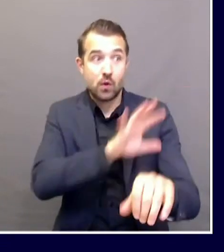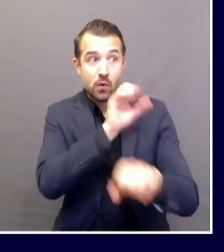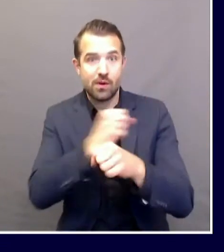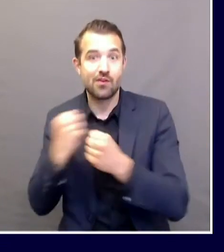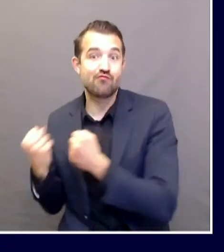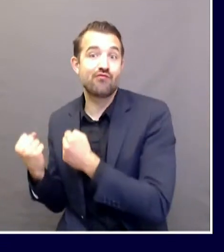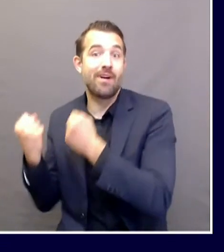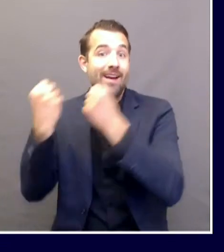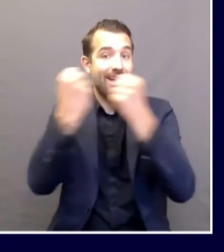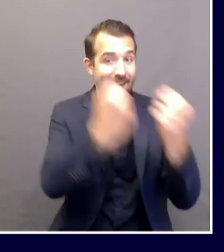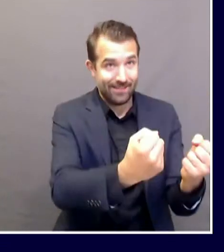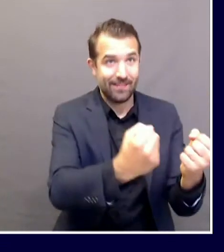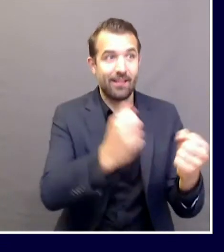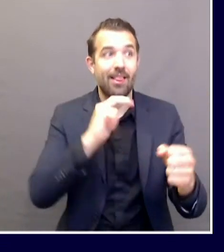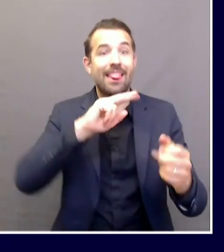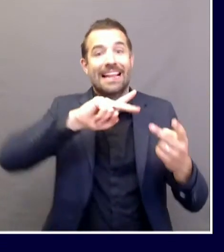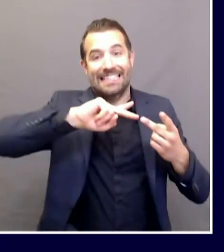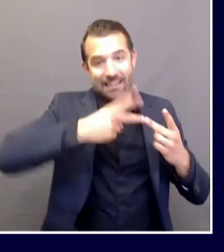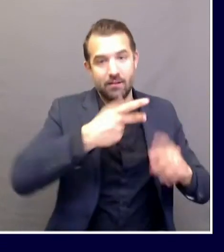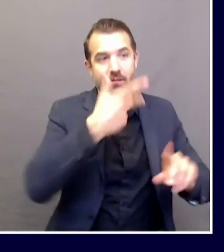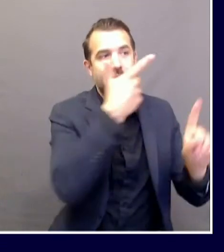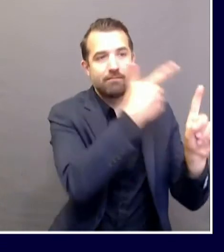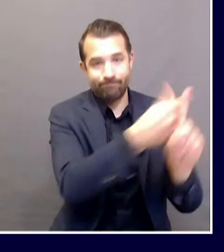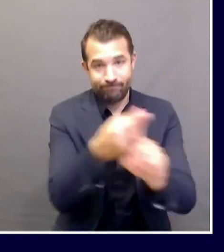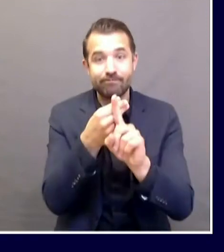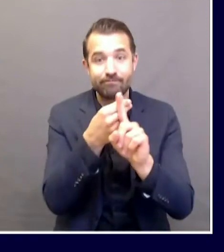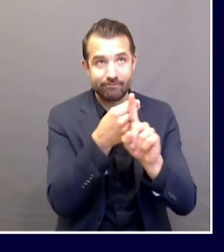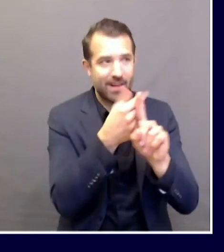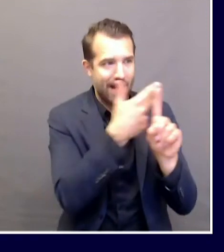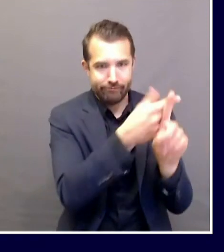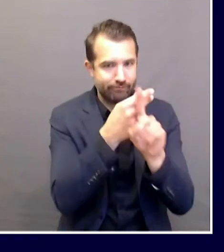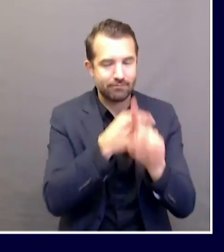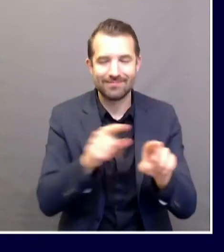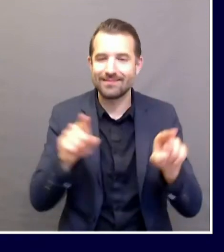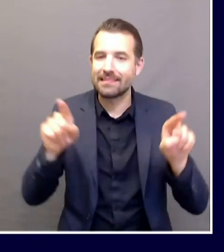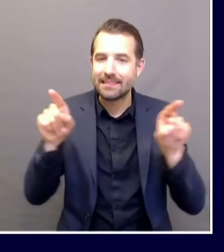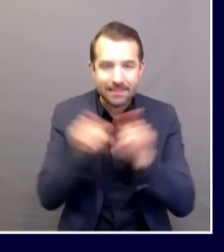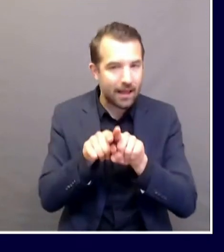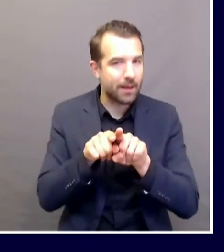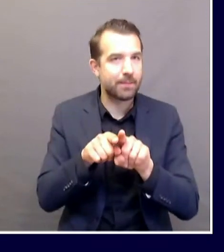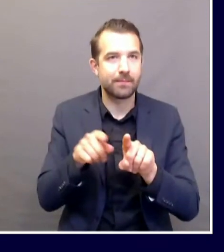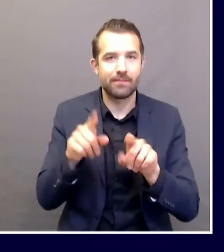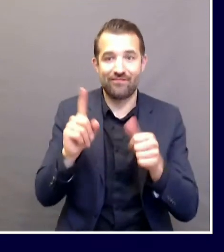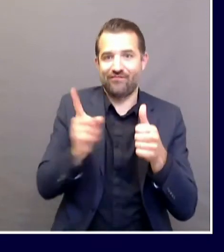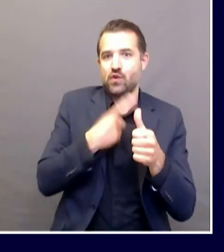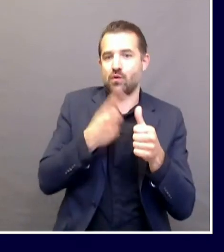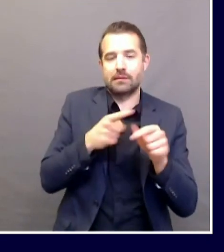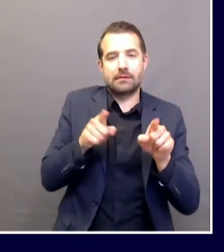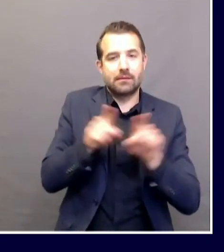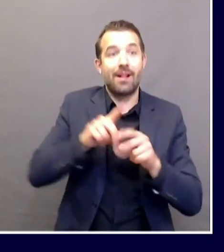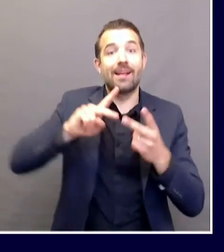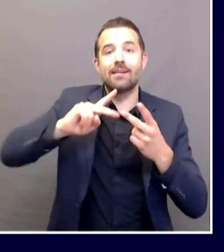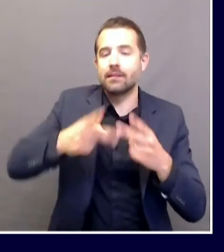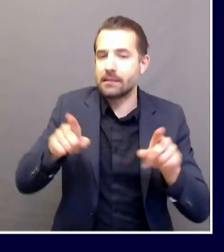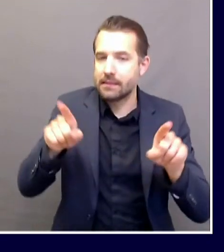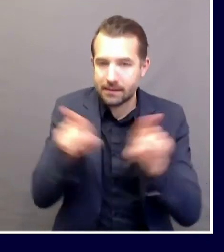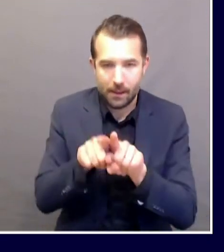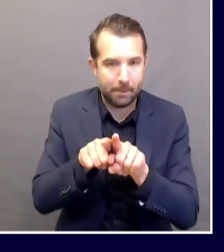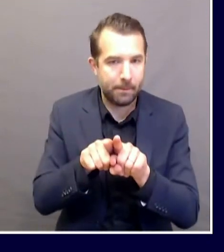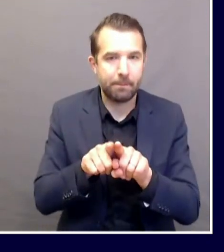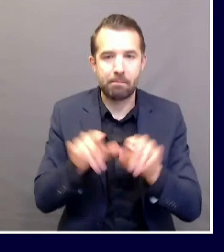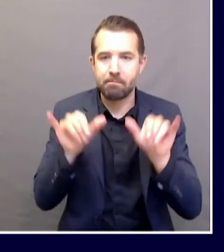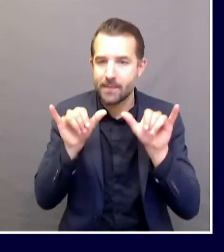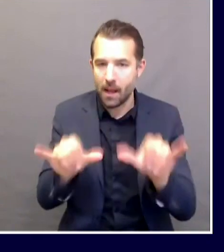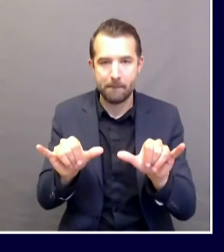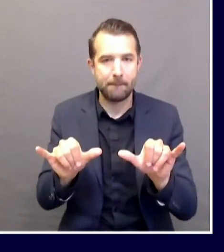second shot in the same setup, in the same way that you've already seen when your time is there. That's our preference,